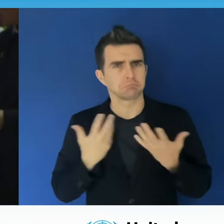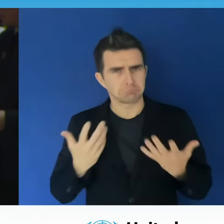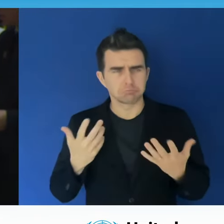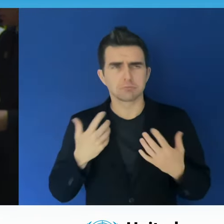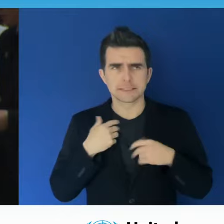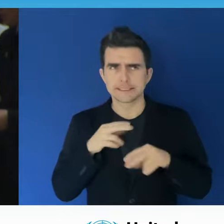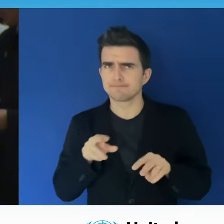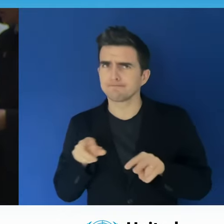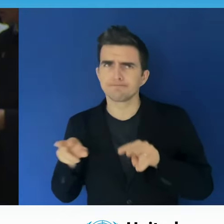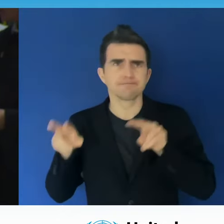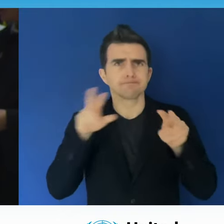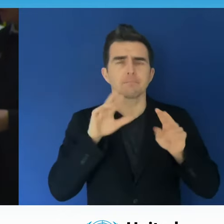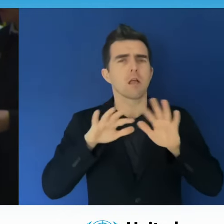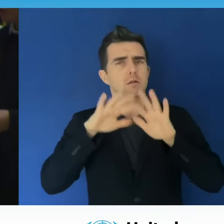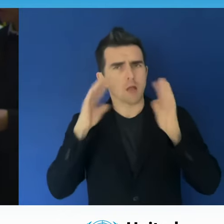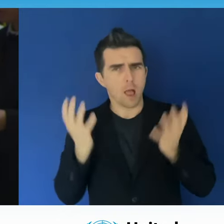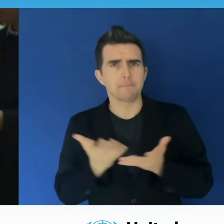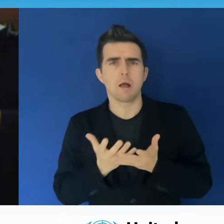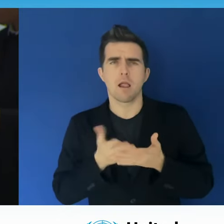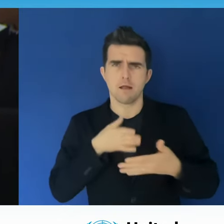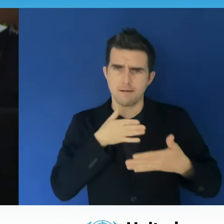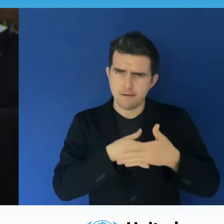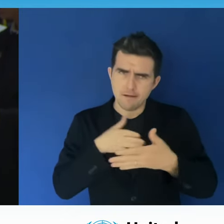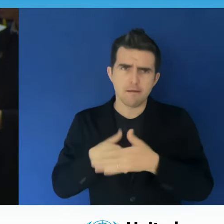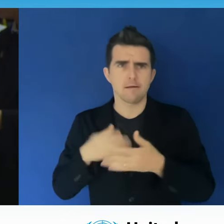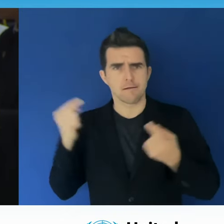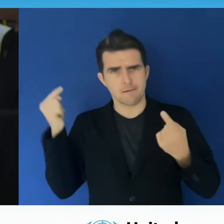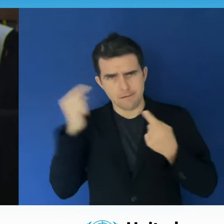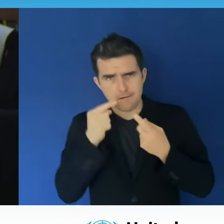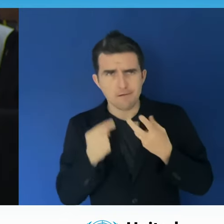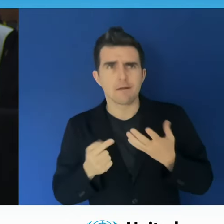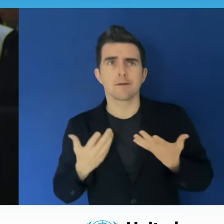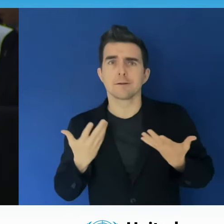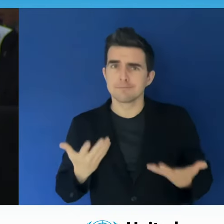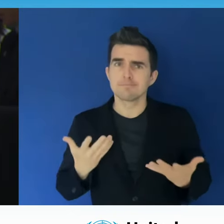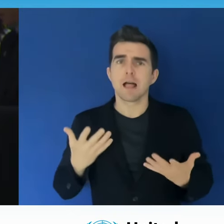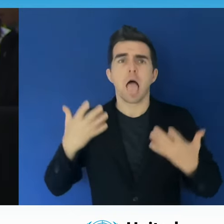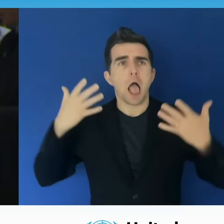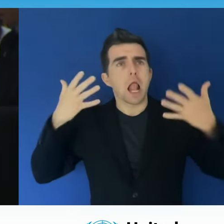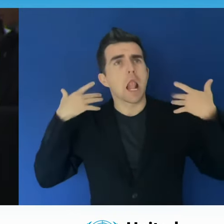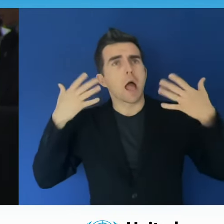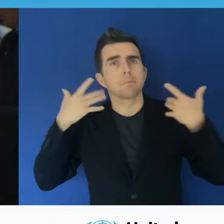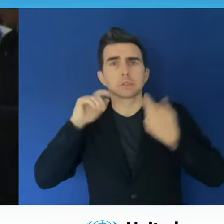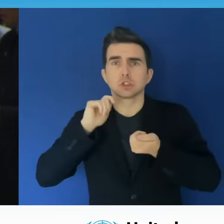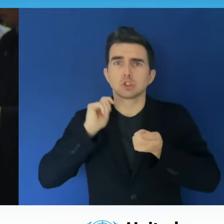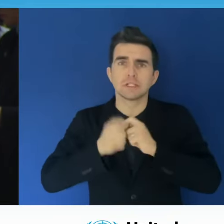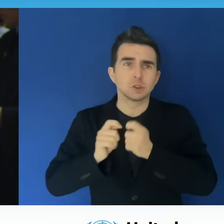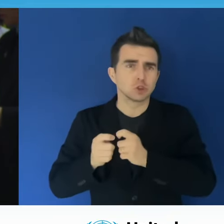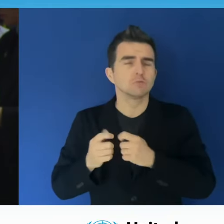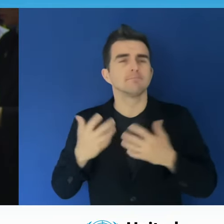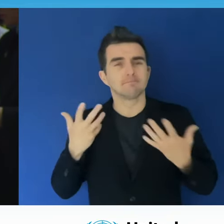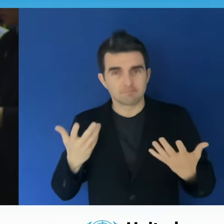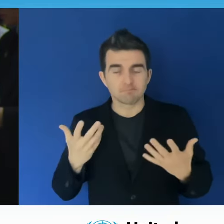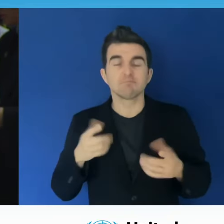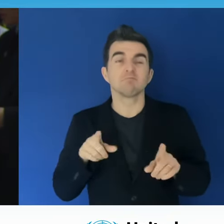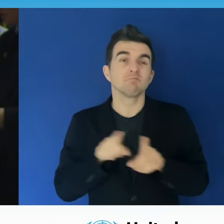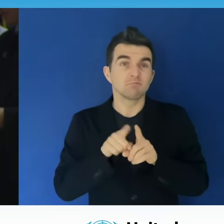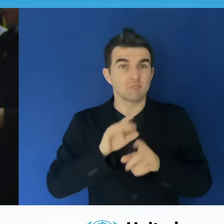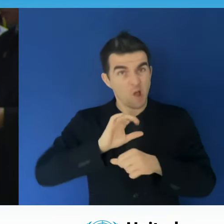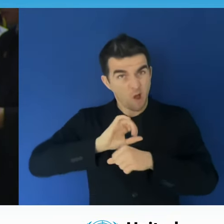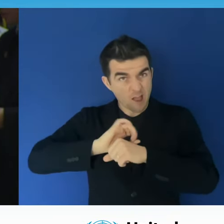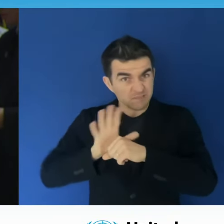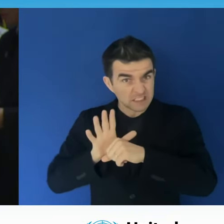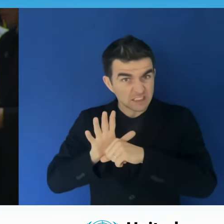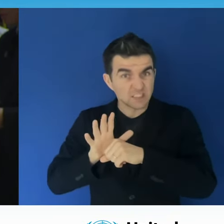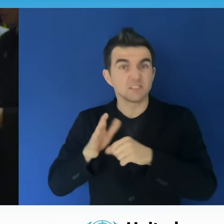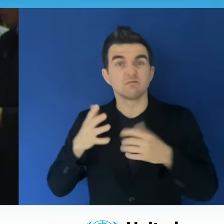like inequality, requires collective action. And you as young people need to be at the center of that